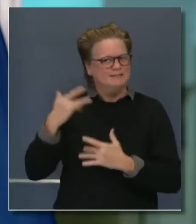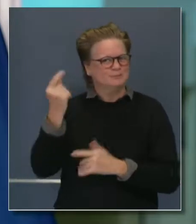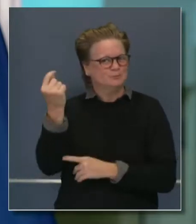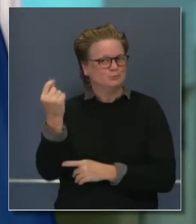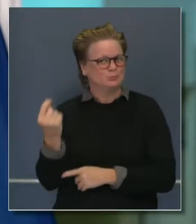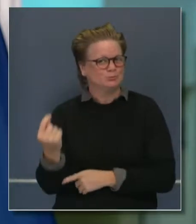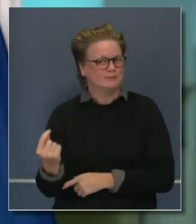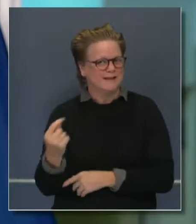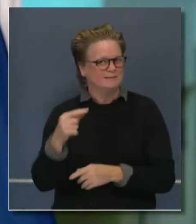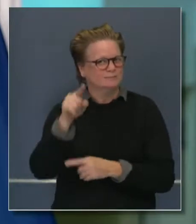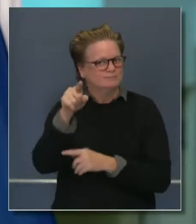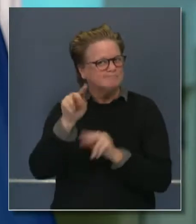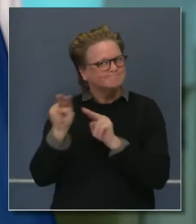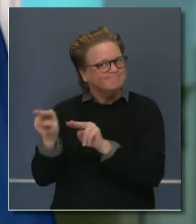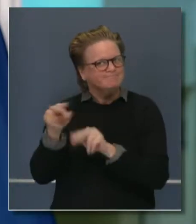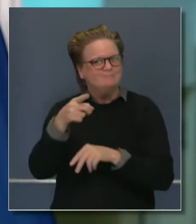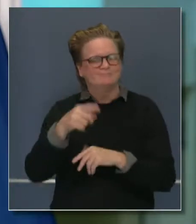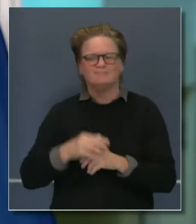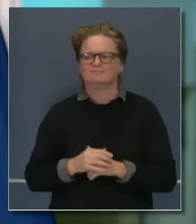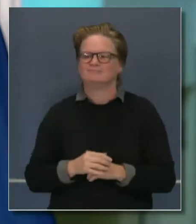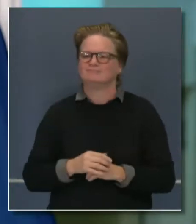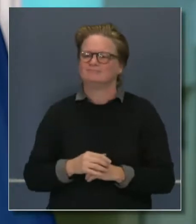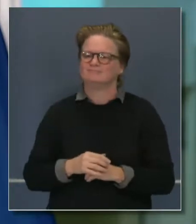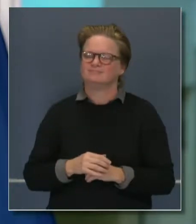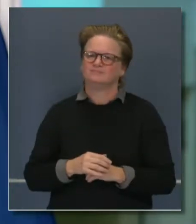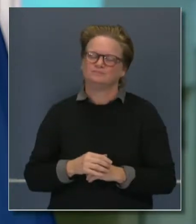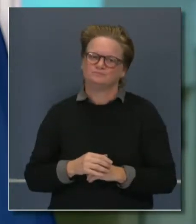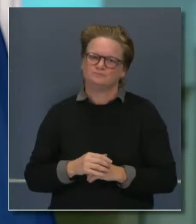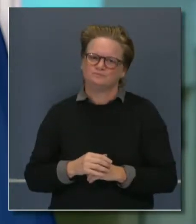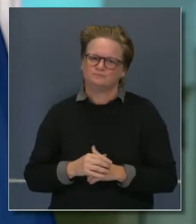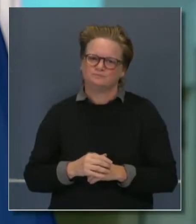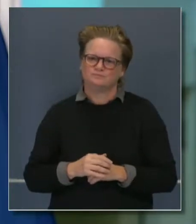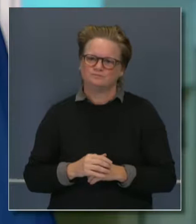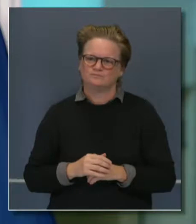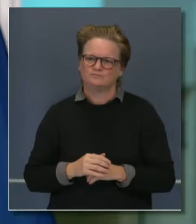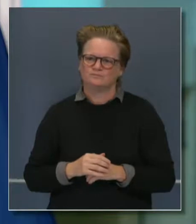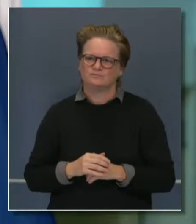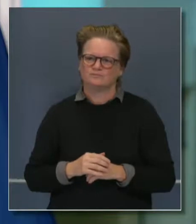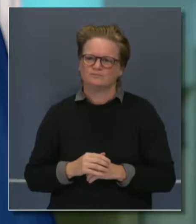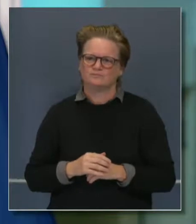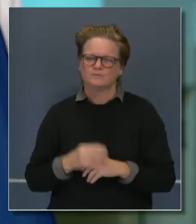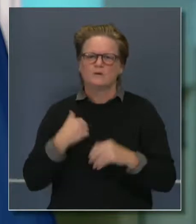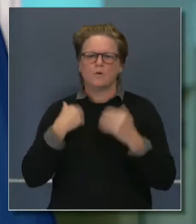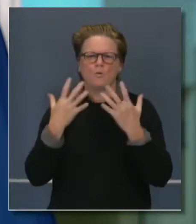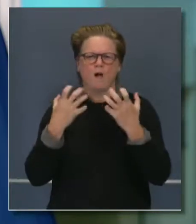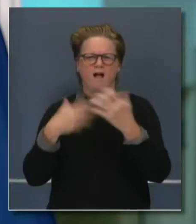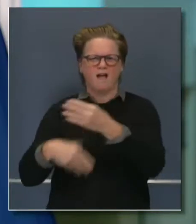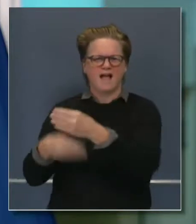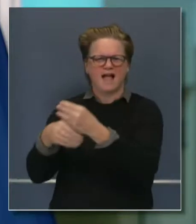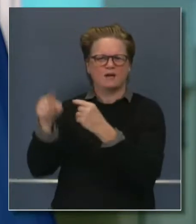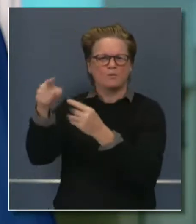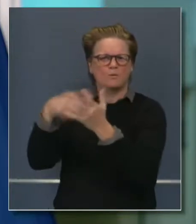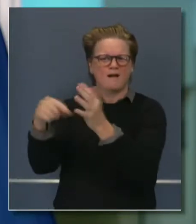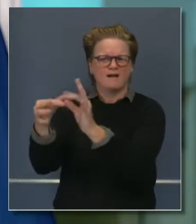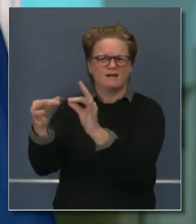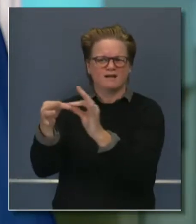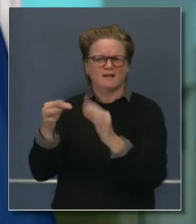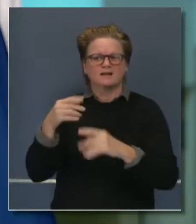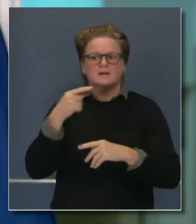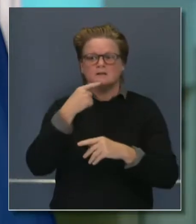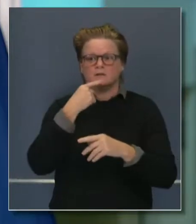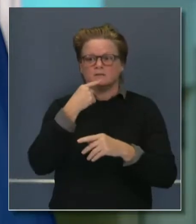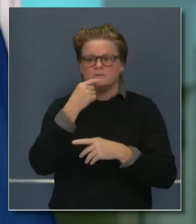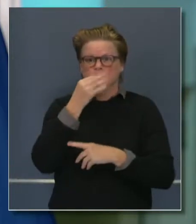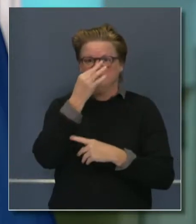And want to also just pick up briefly just on what Dr. Galley says. It relates to moving into the winter months. We are